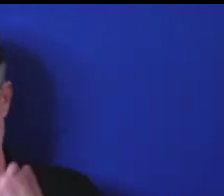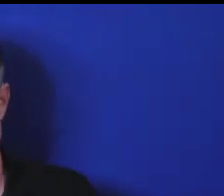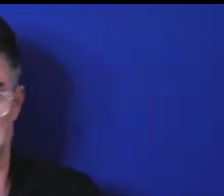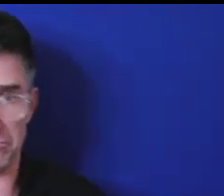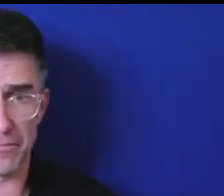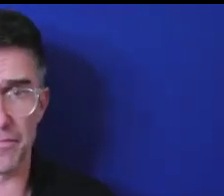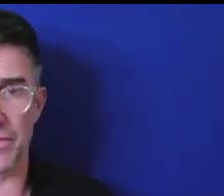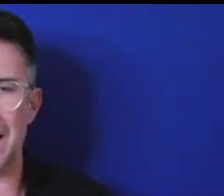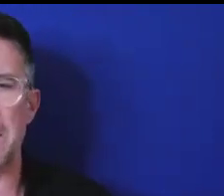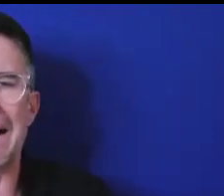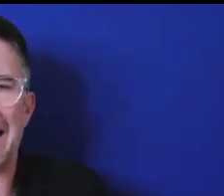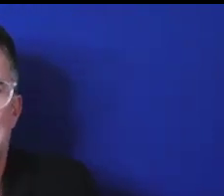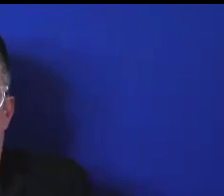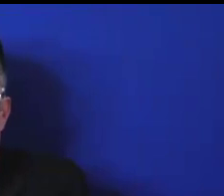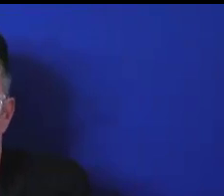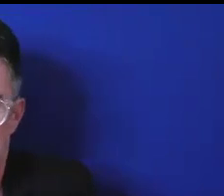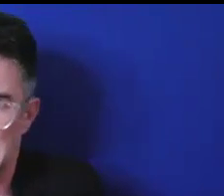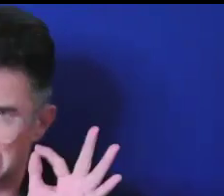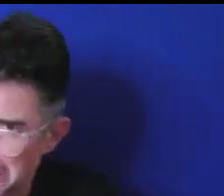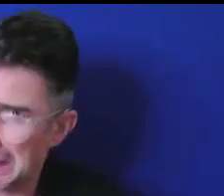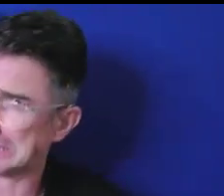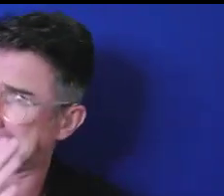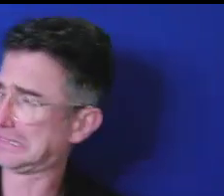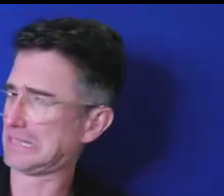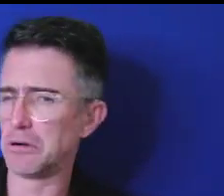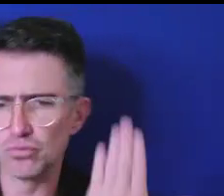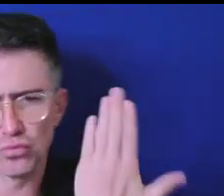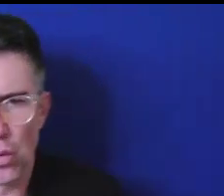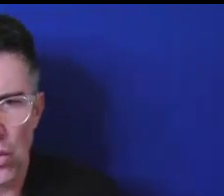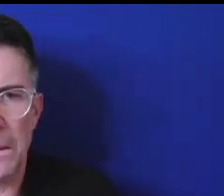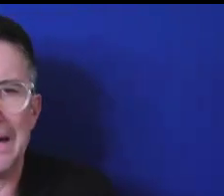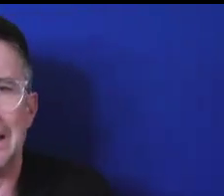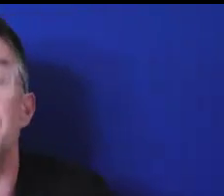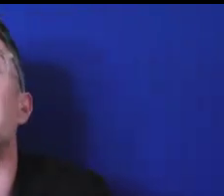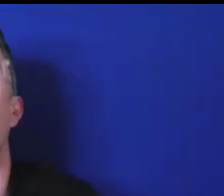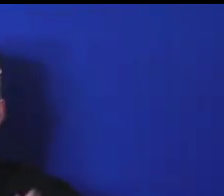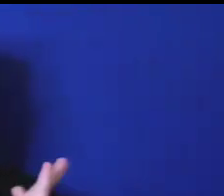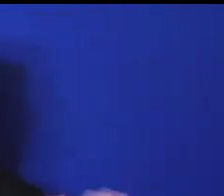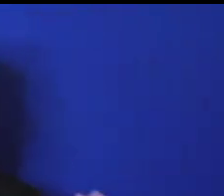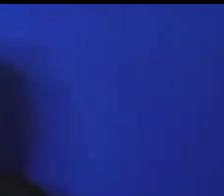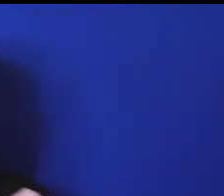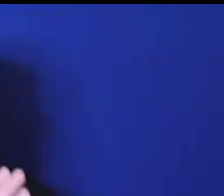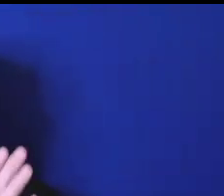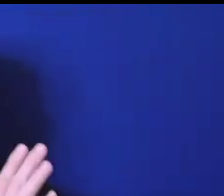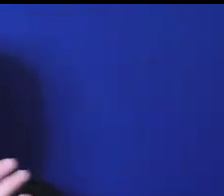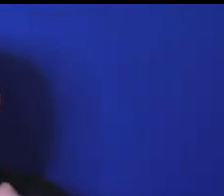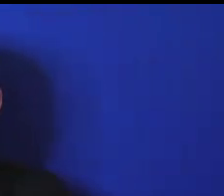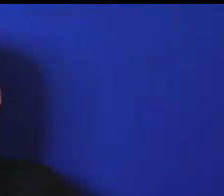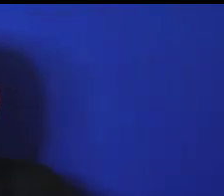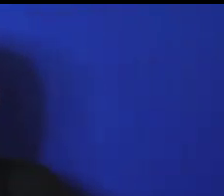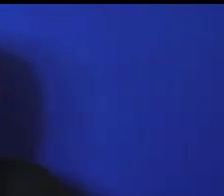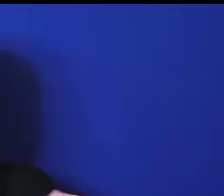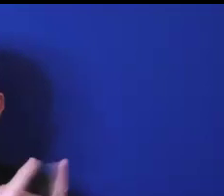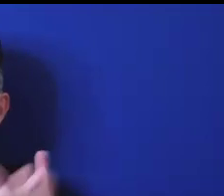the impairment they say they have, they could be a referral to, for instance, the district level where there is a medical doctor that can do the